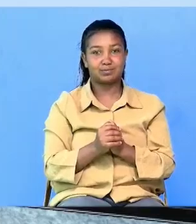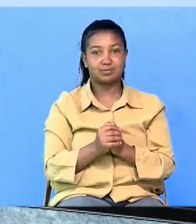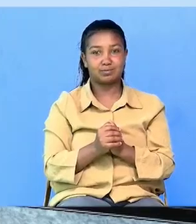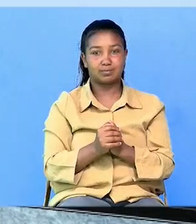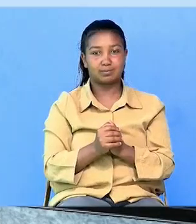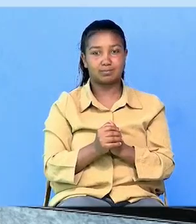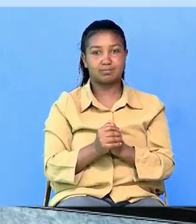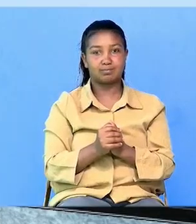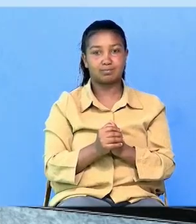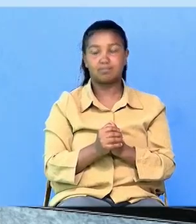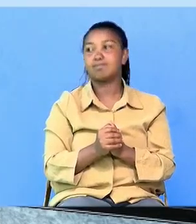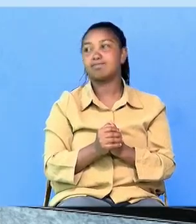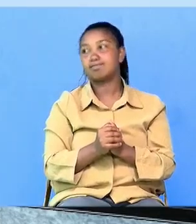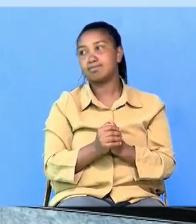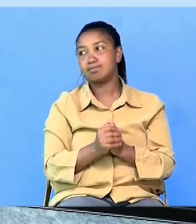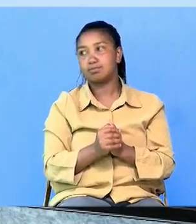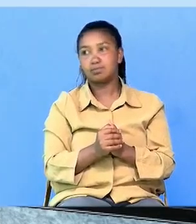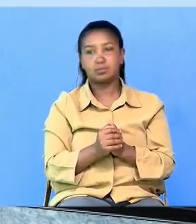Where.